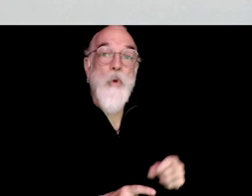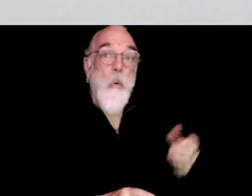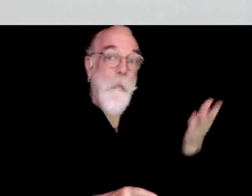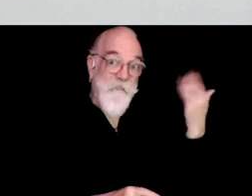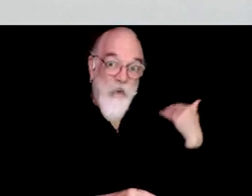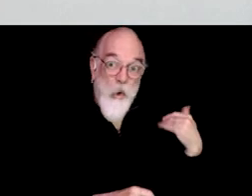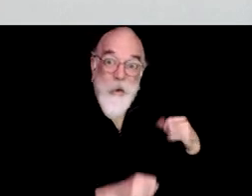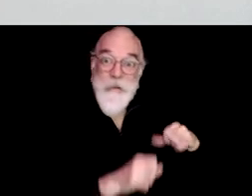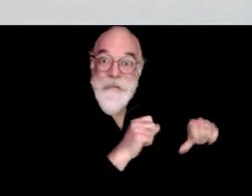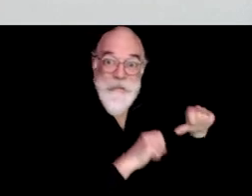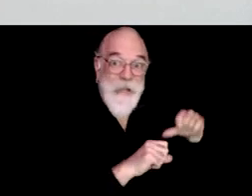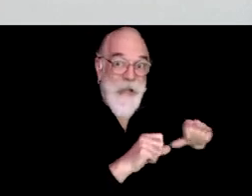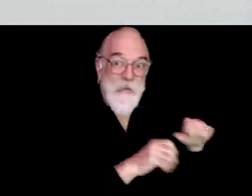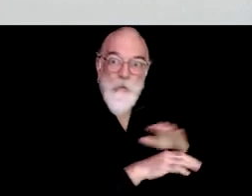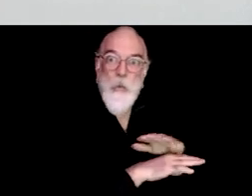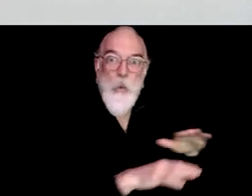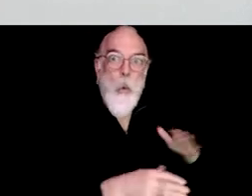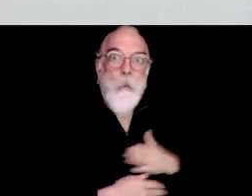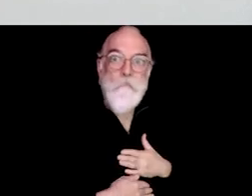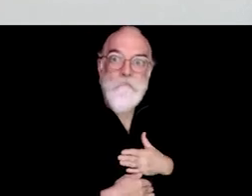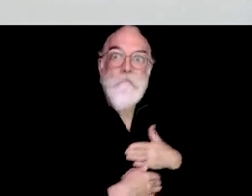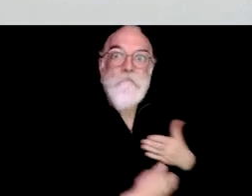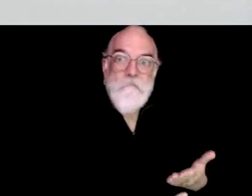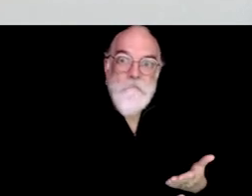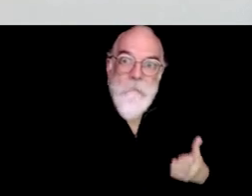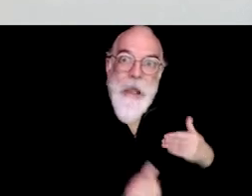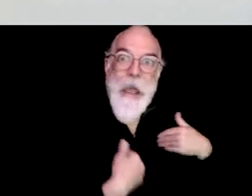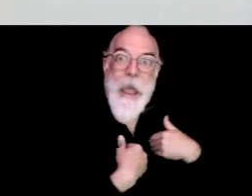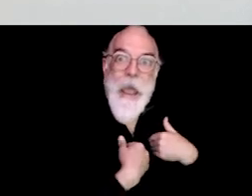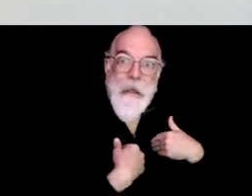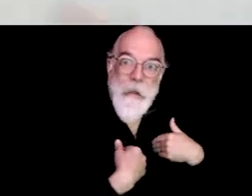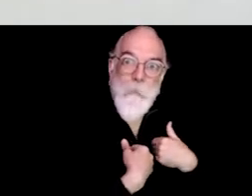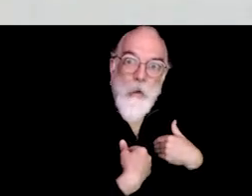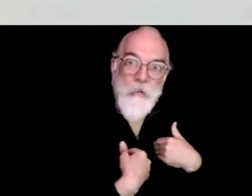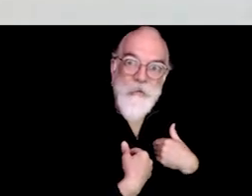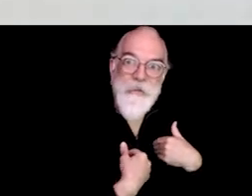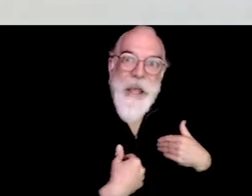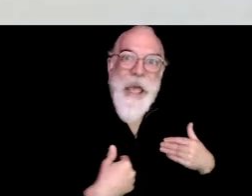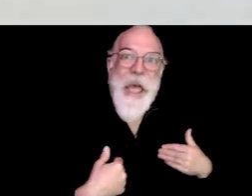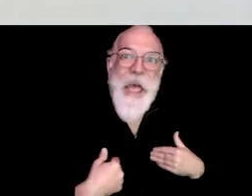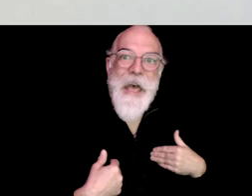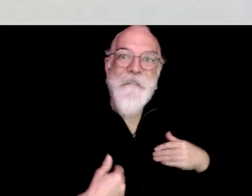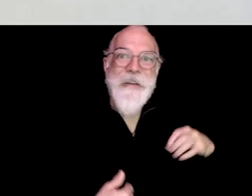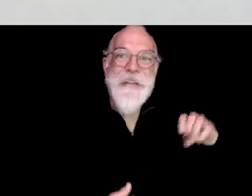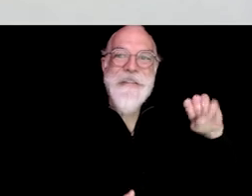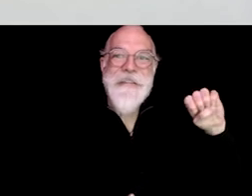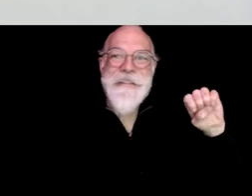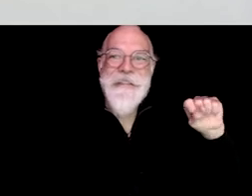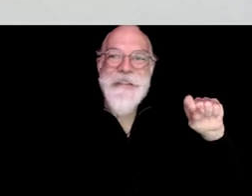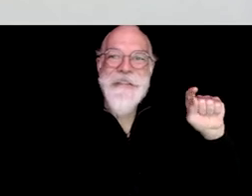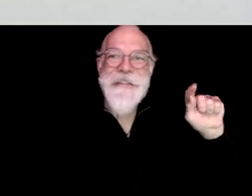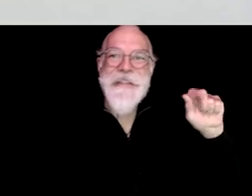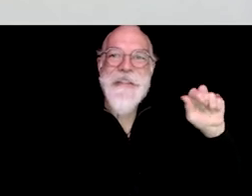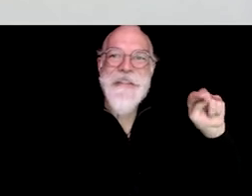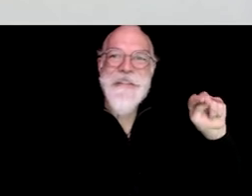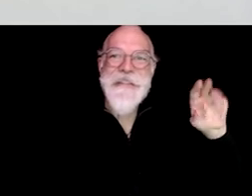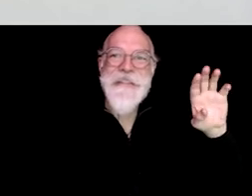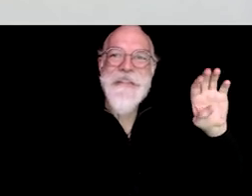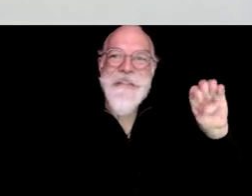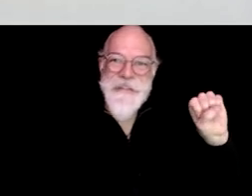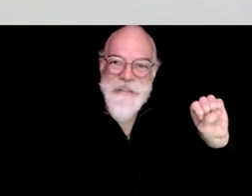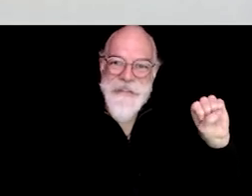science not acknowledging that animals were sentient beings to now they do acknowledge that animals are